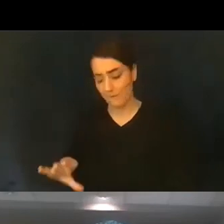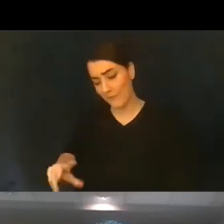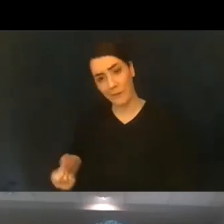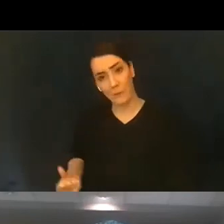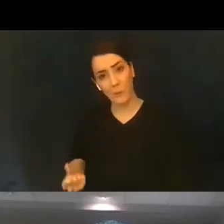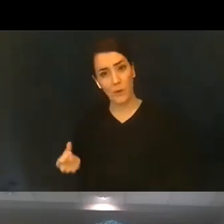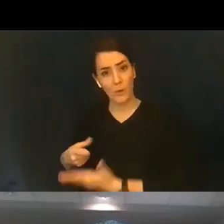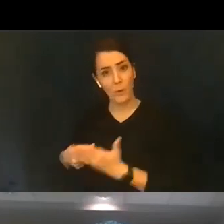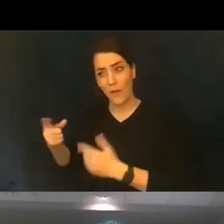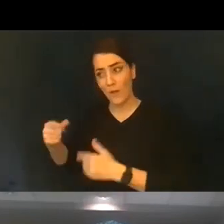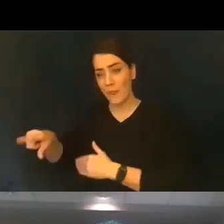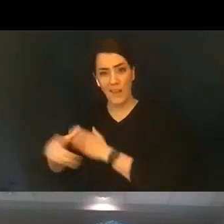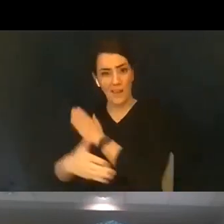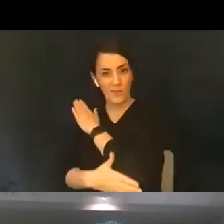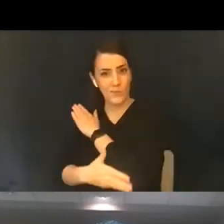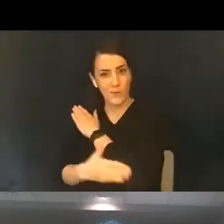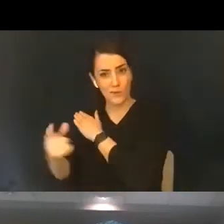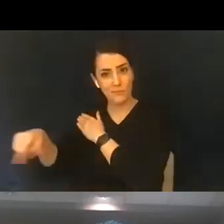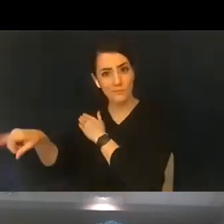suspicion